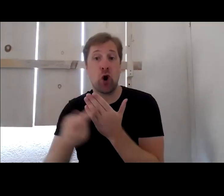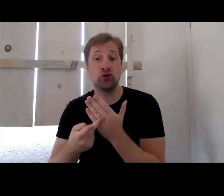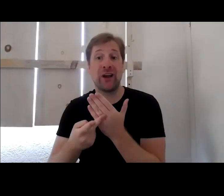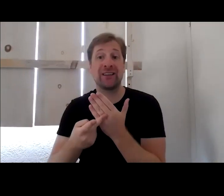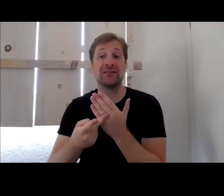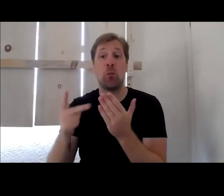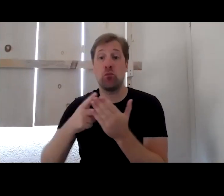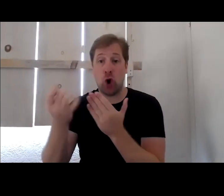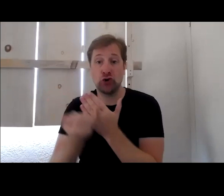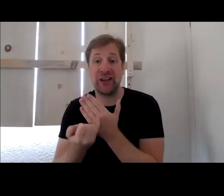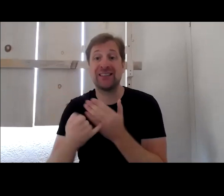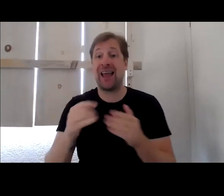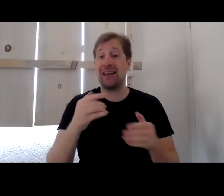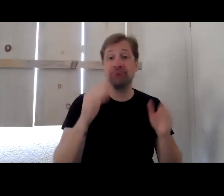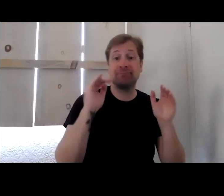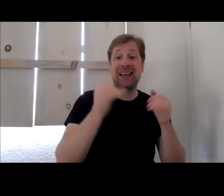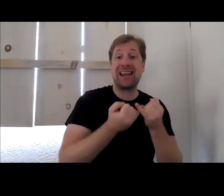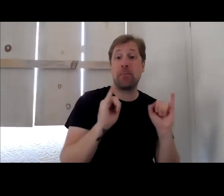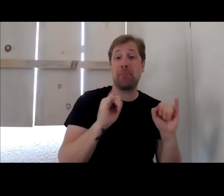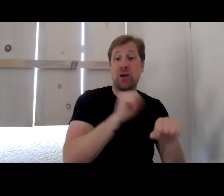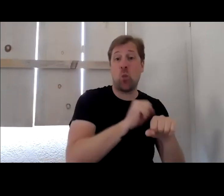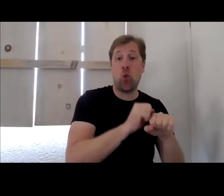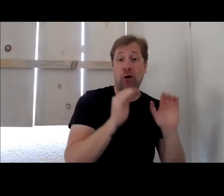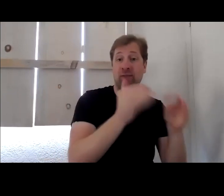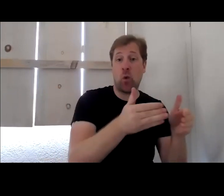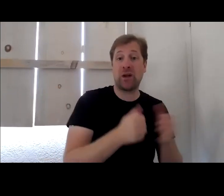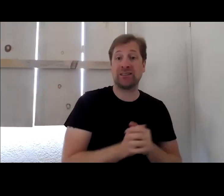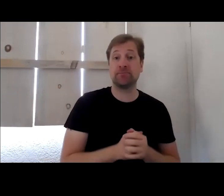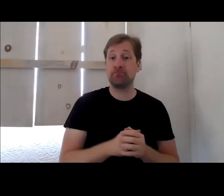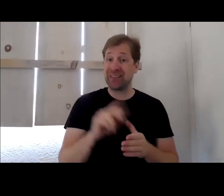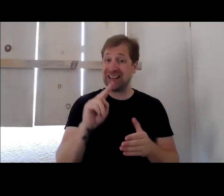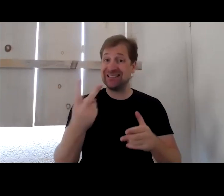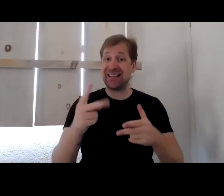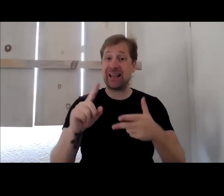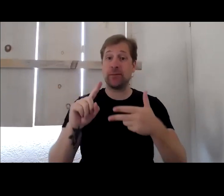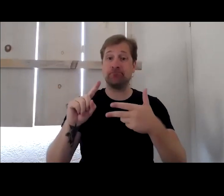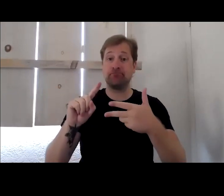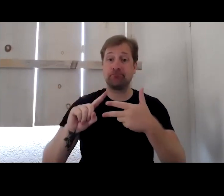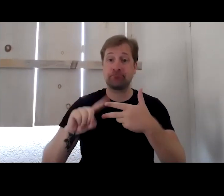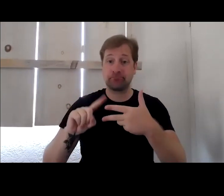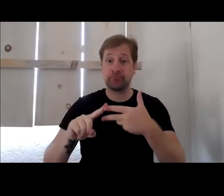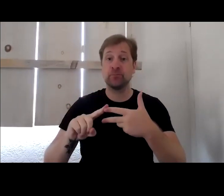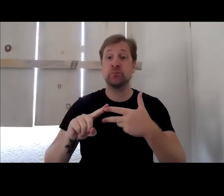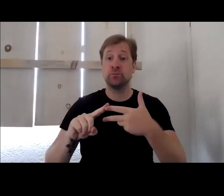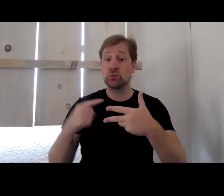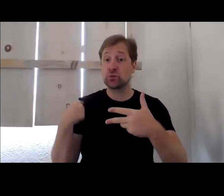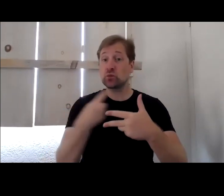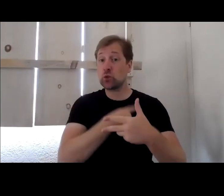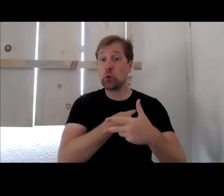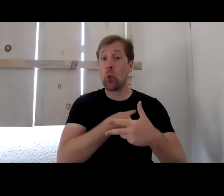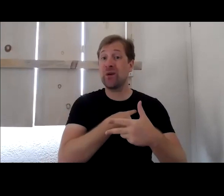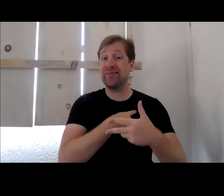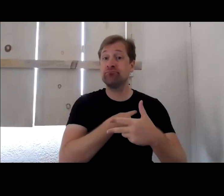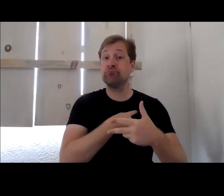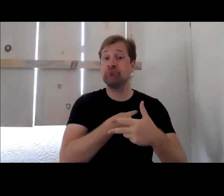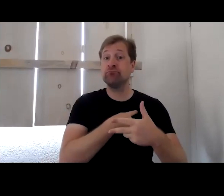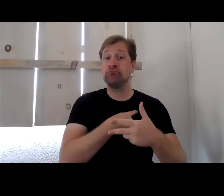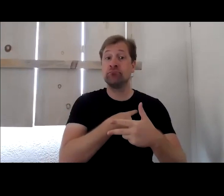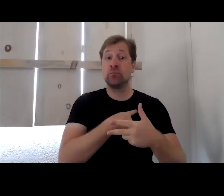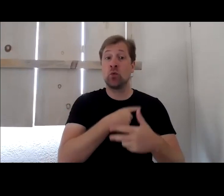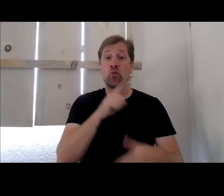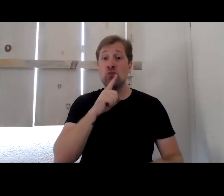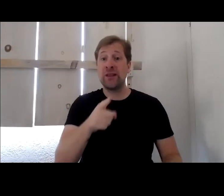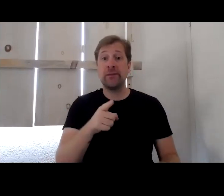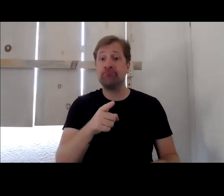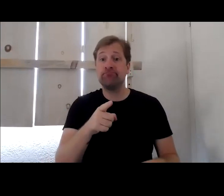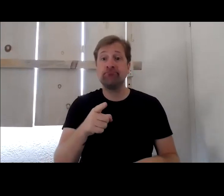work. And a second foundational issue is that we kept in mind the needs of all of our students